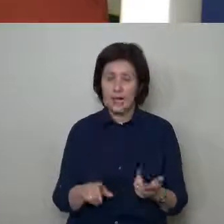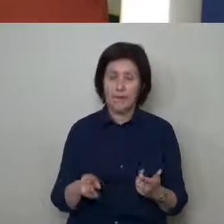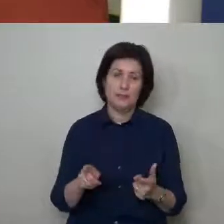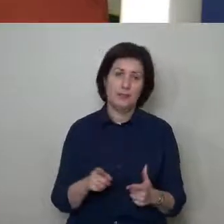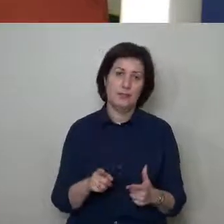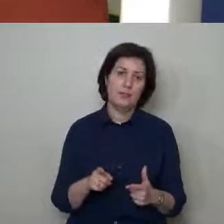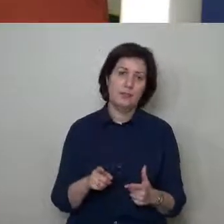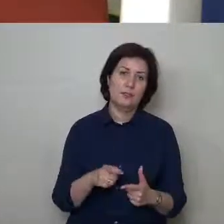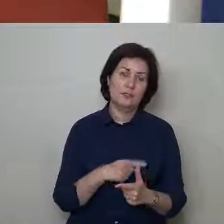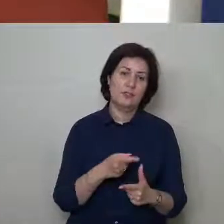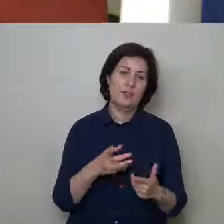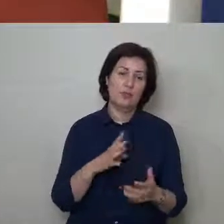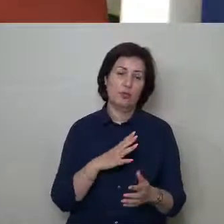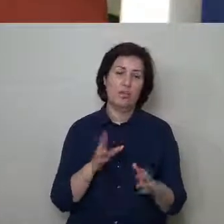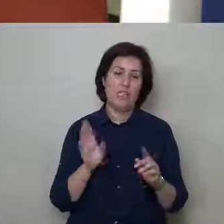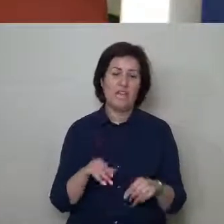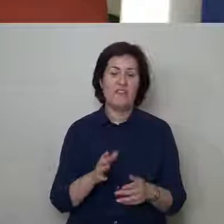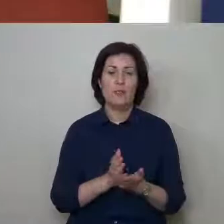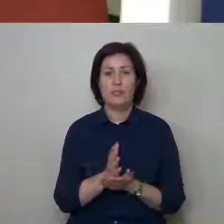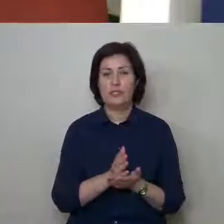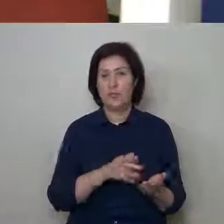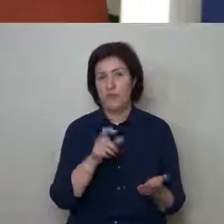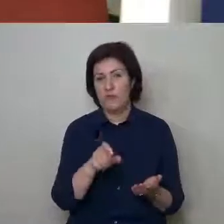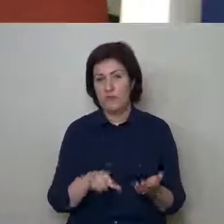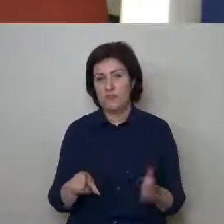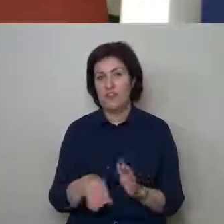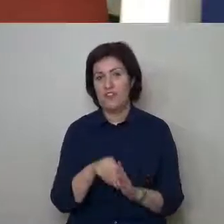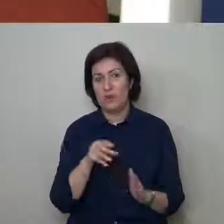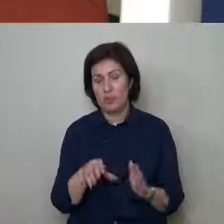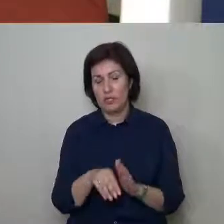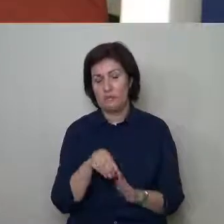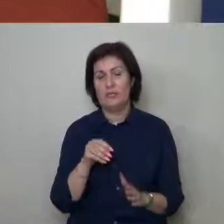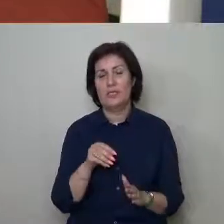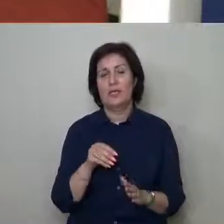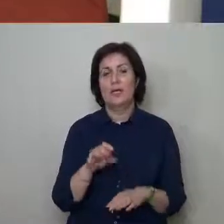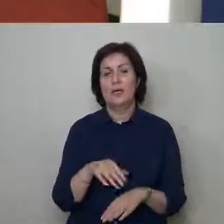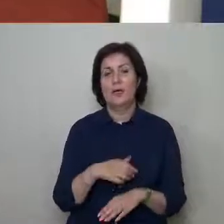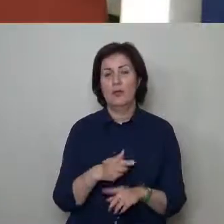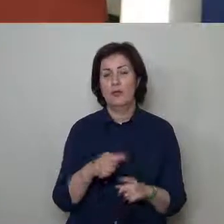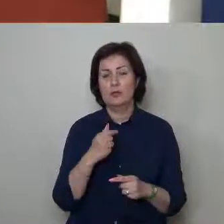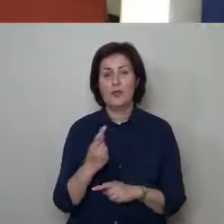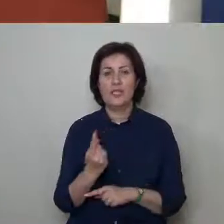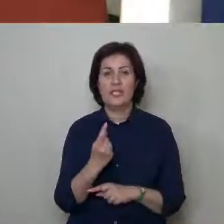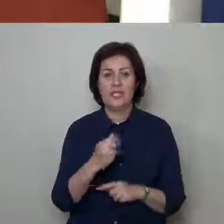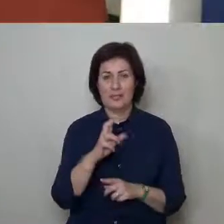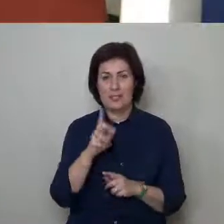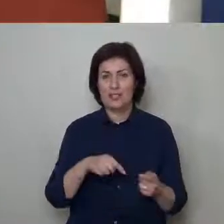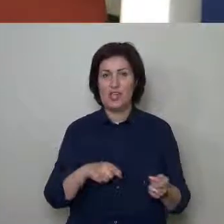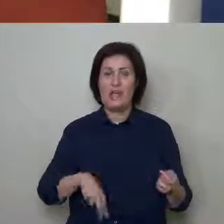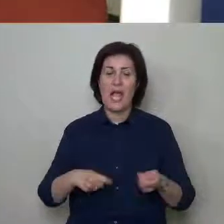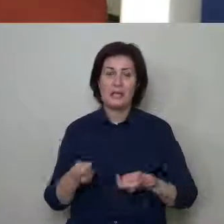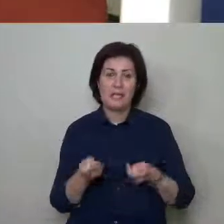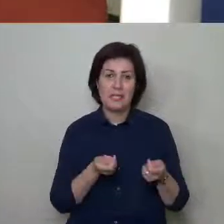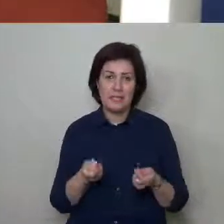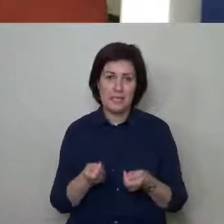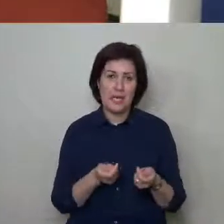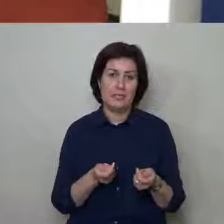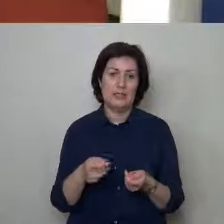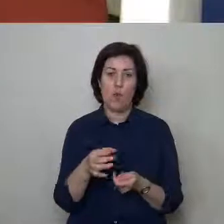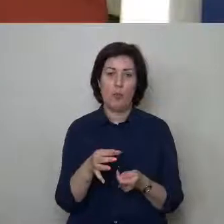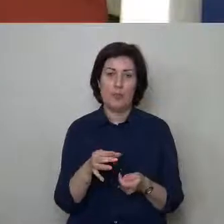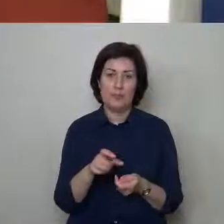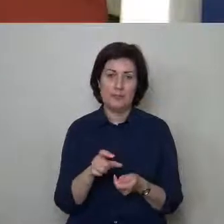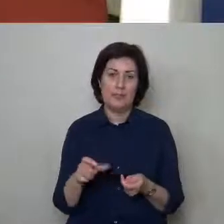But we have seen, for example, the candidates or even the officials and the voters and the head of